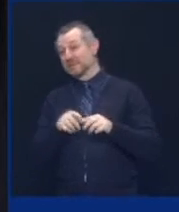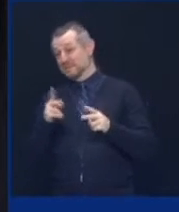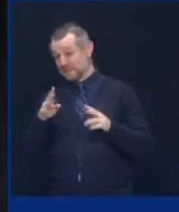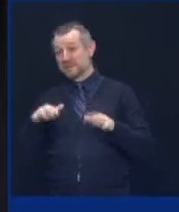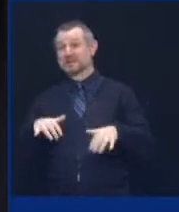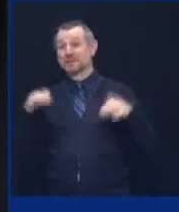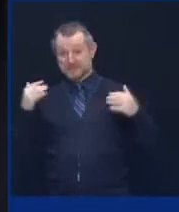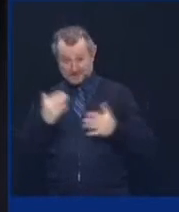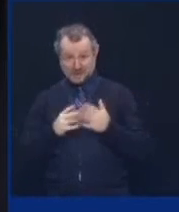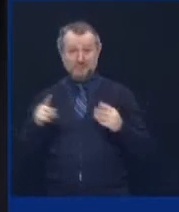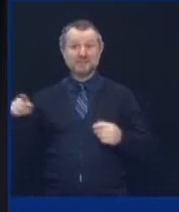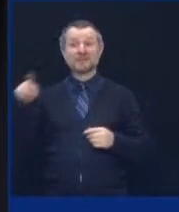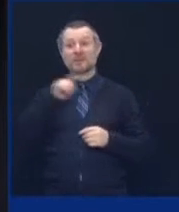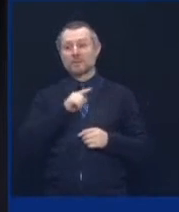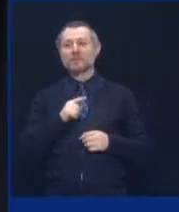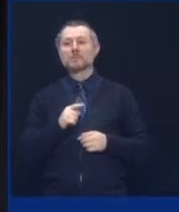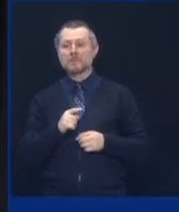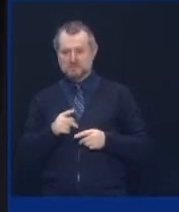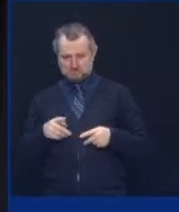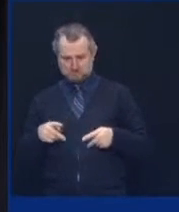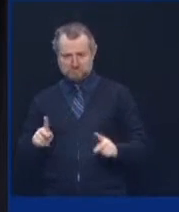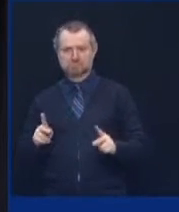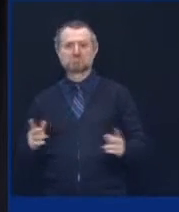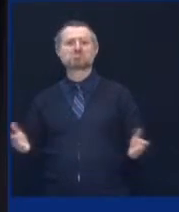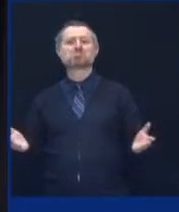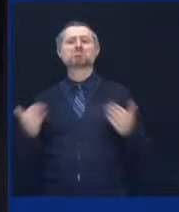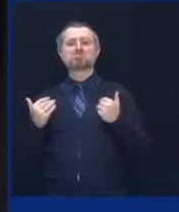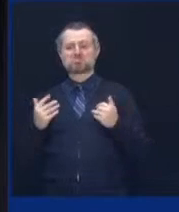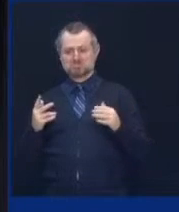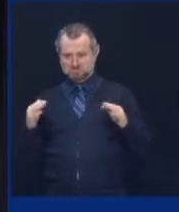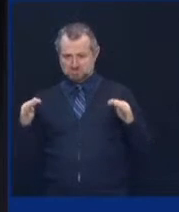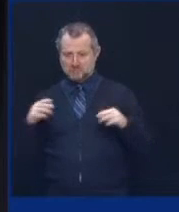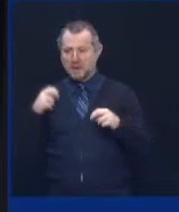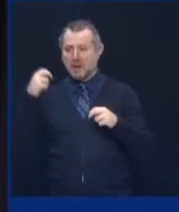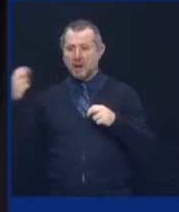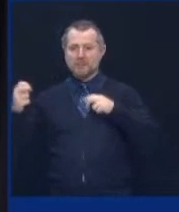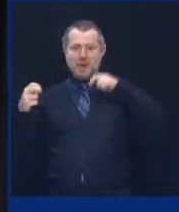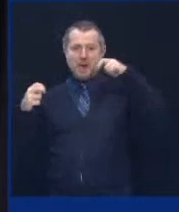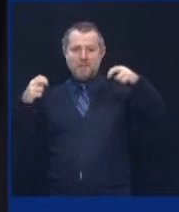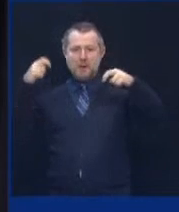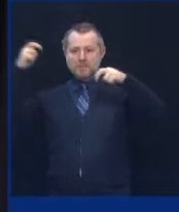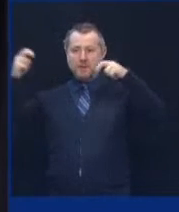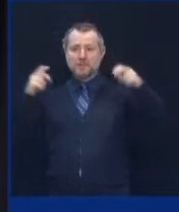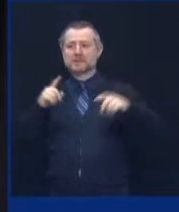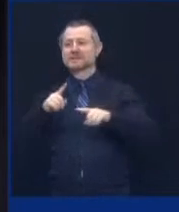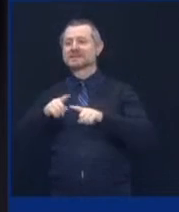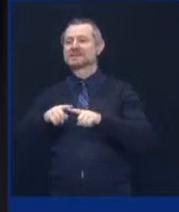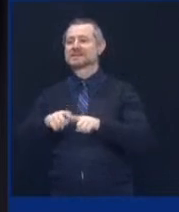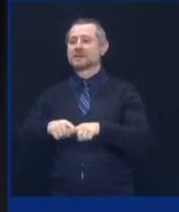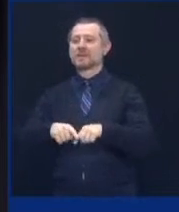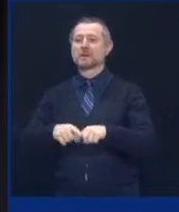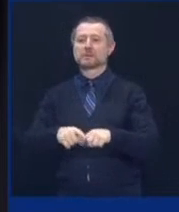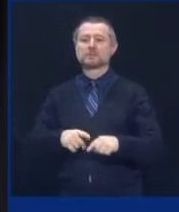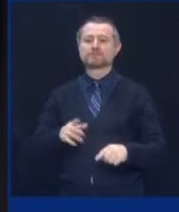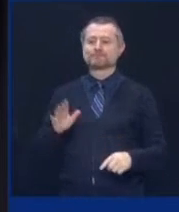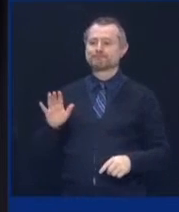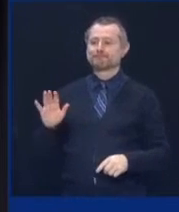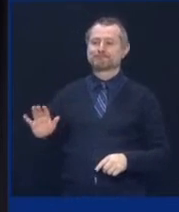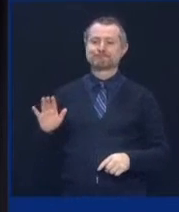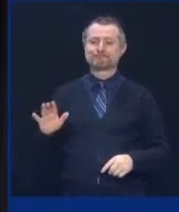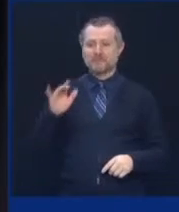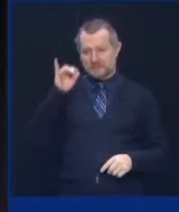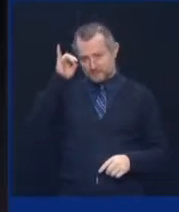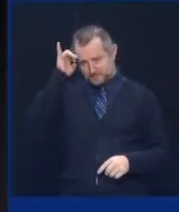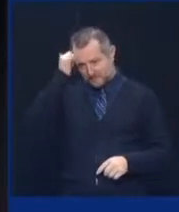allowed people, but it depends on the situation in Buffalo,